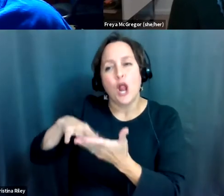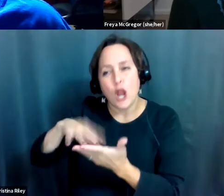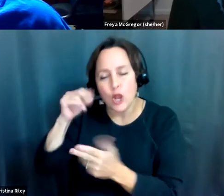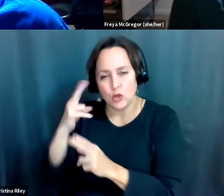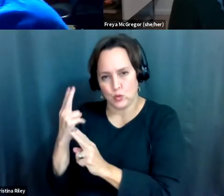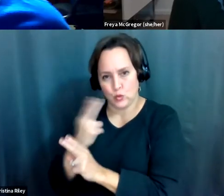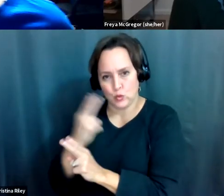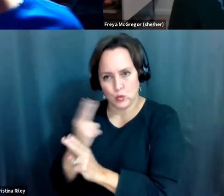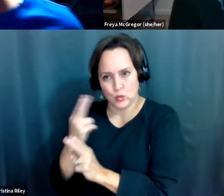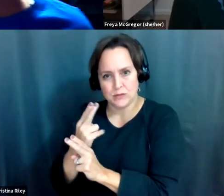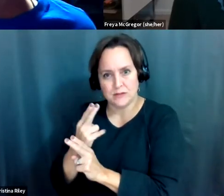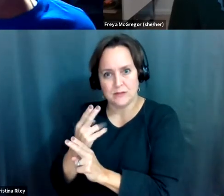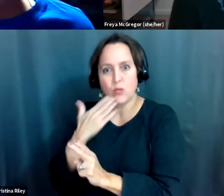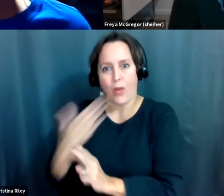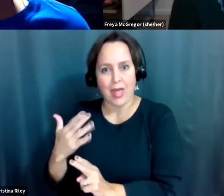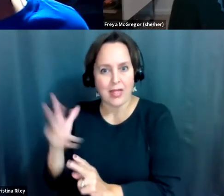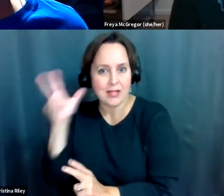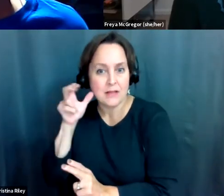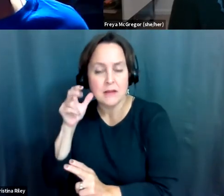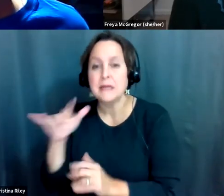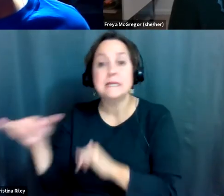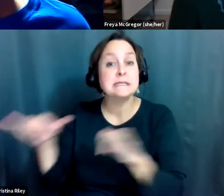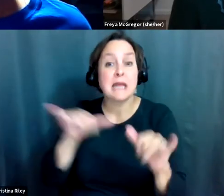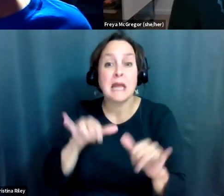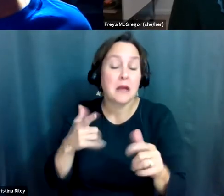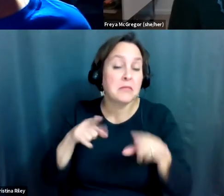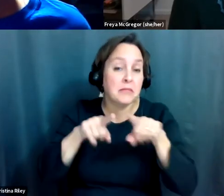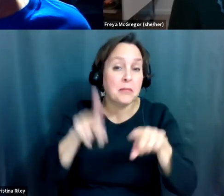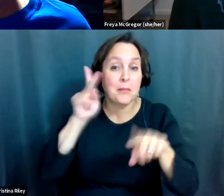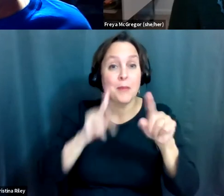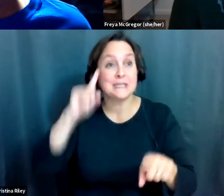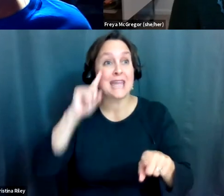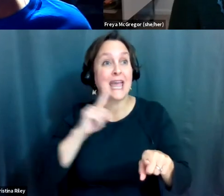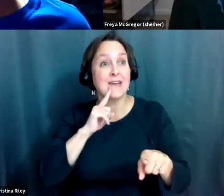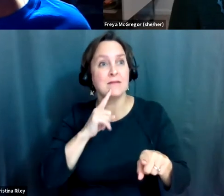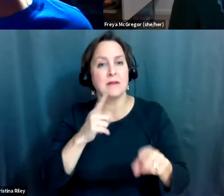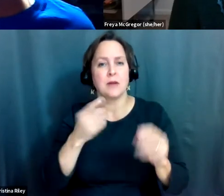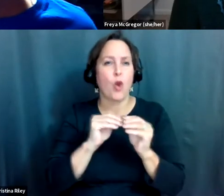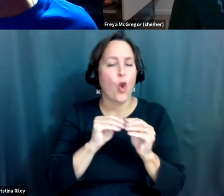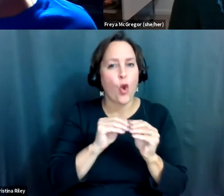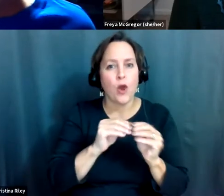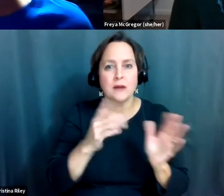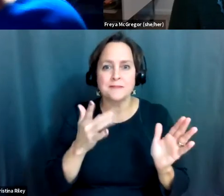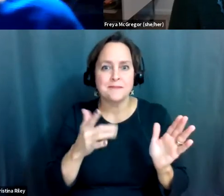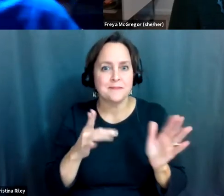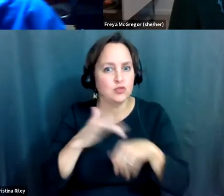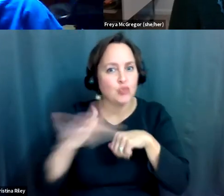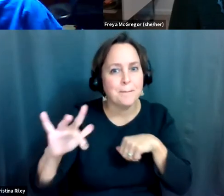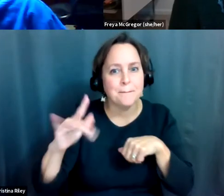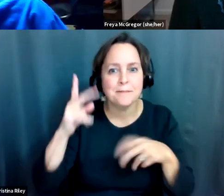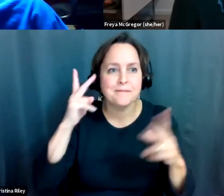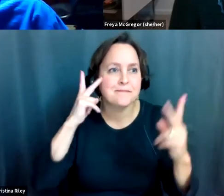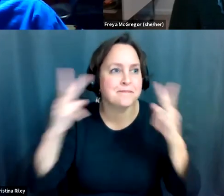just as I think probably many people who are deaf would say that they are more visual visually vigilant